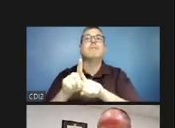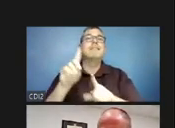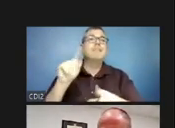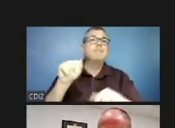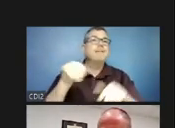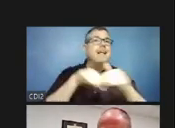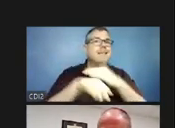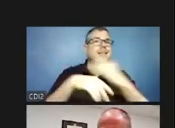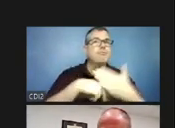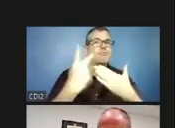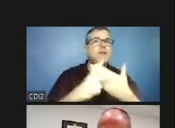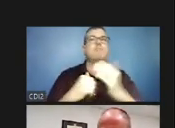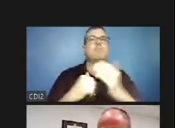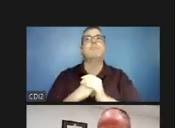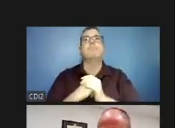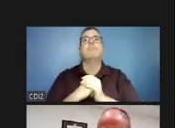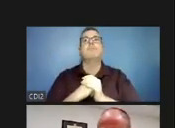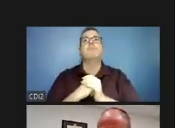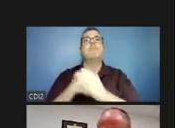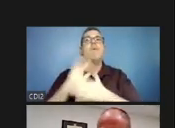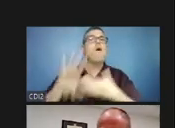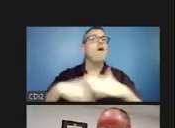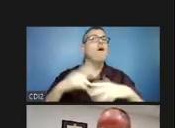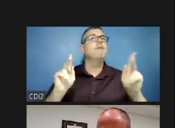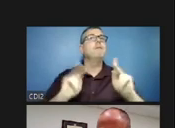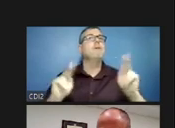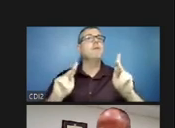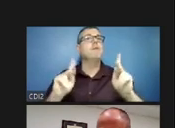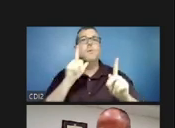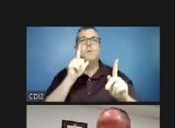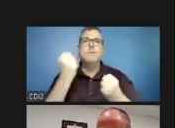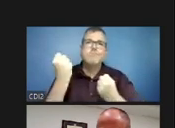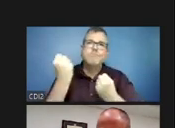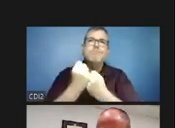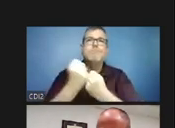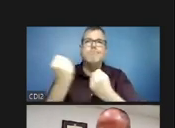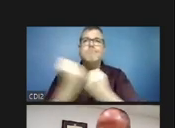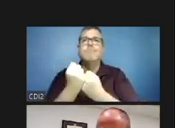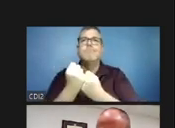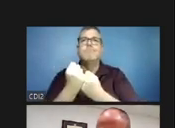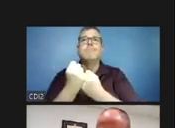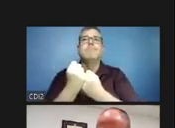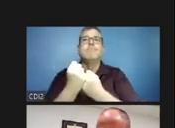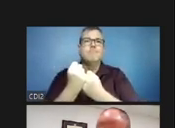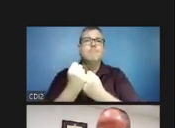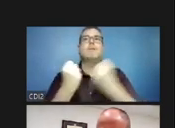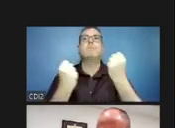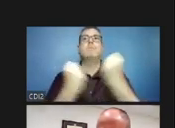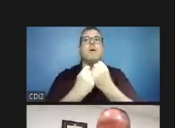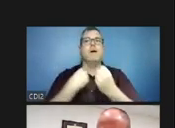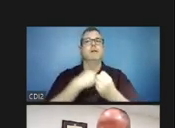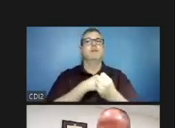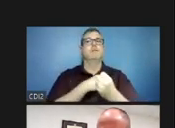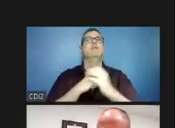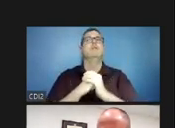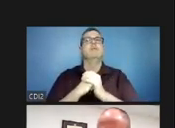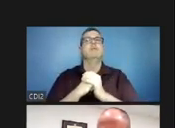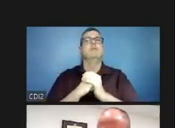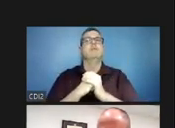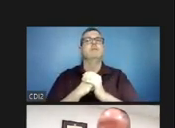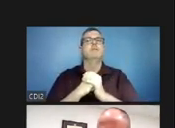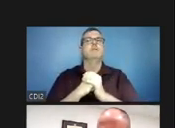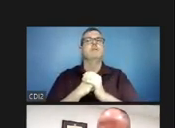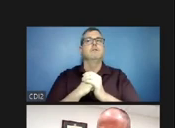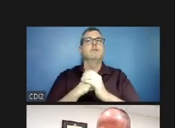community who are supporting us building an inclusive and accessible vaccine distribution plan.